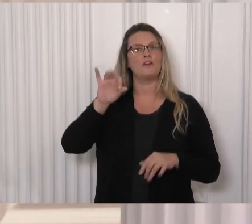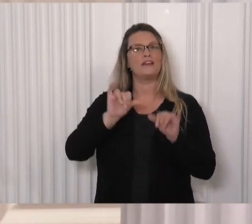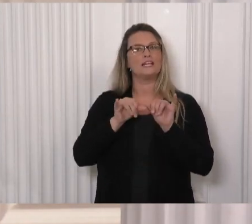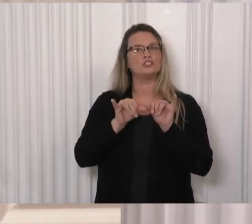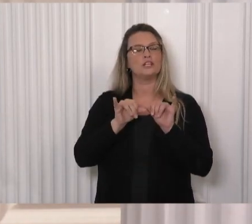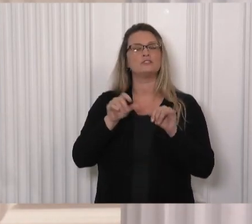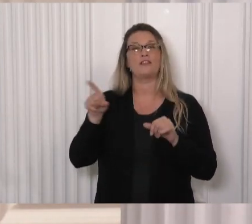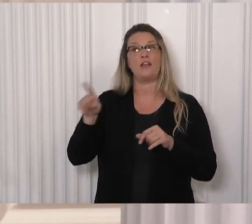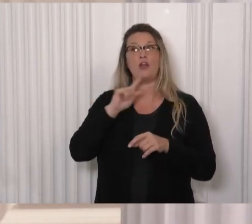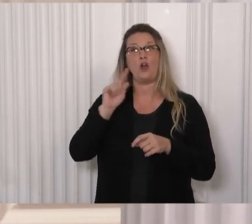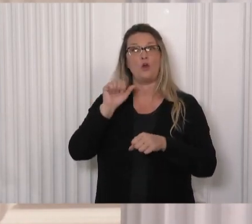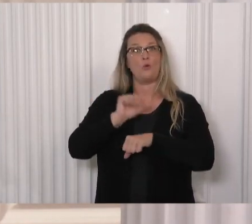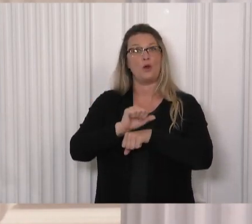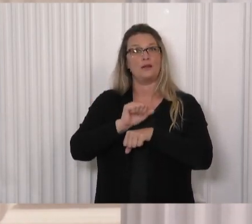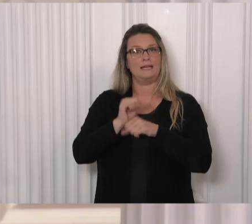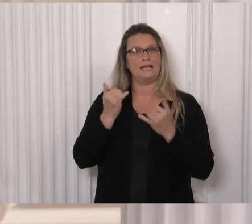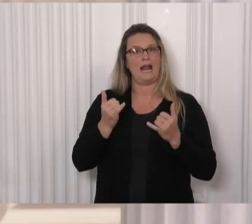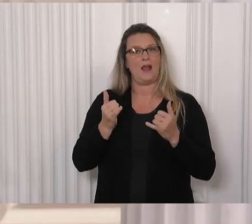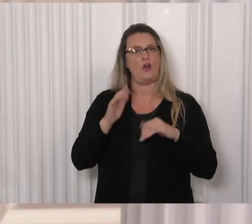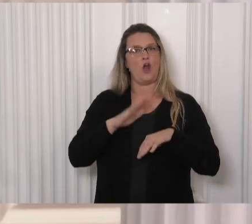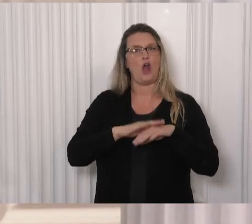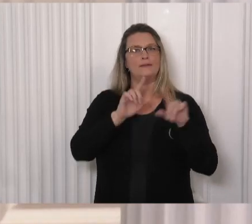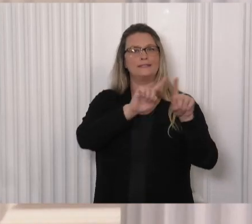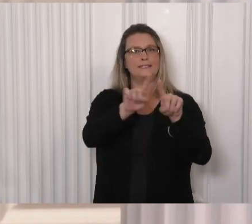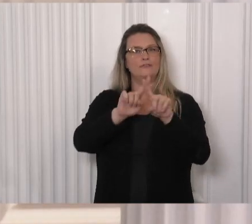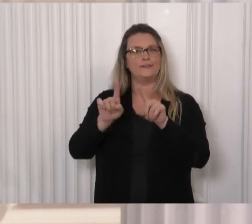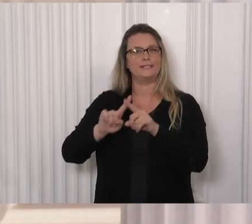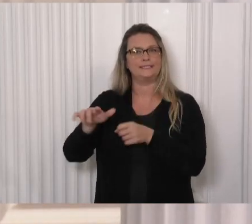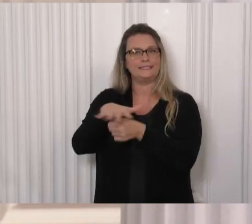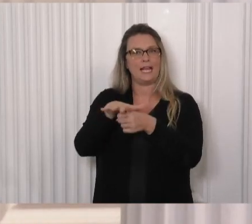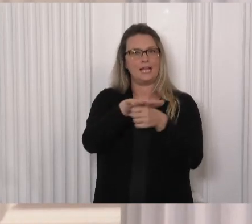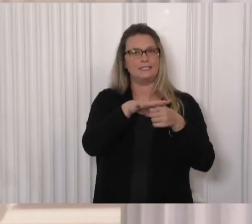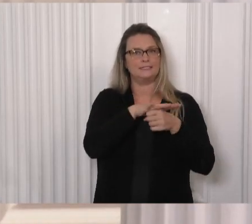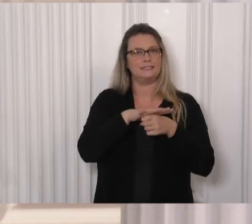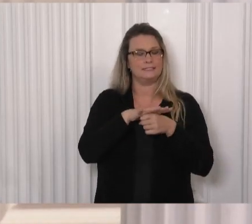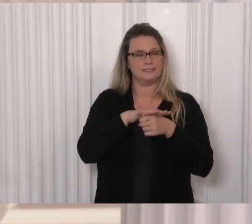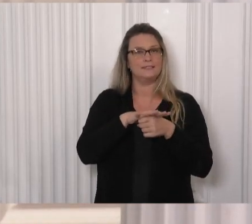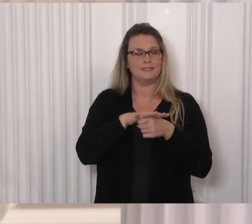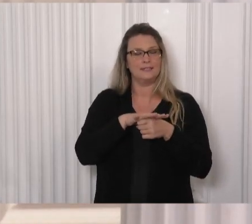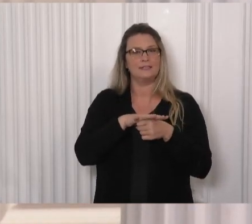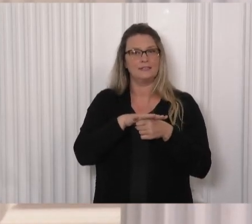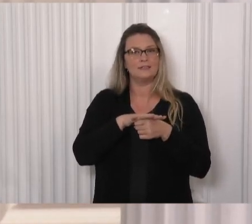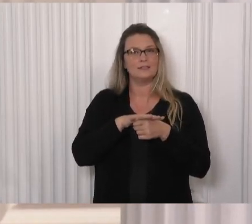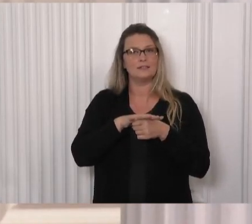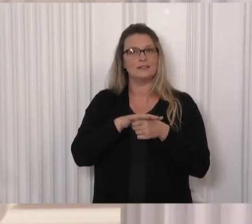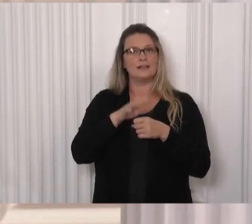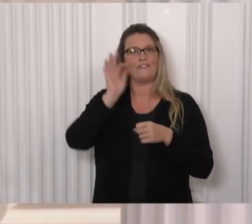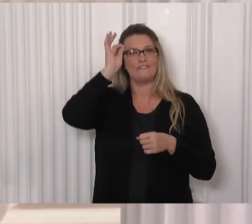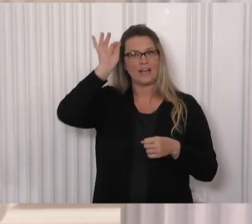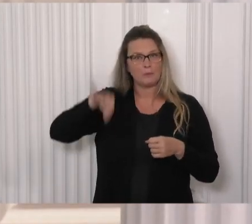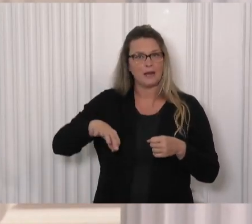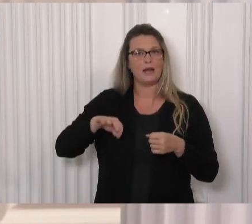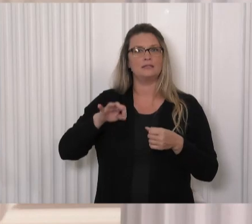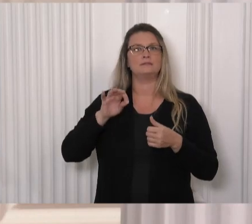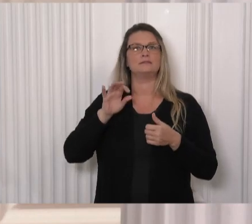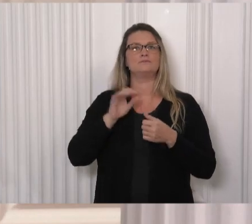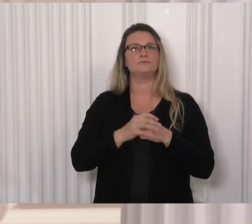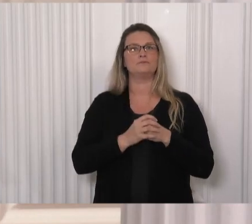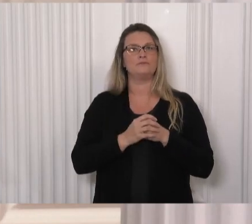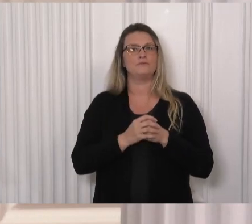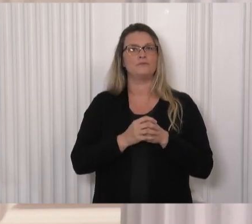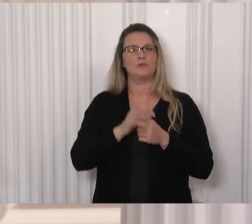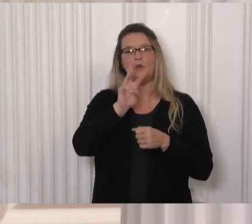working all together on the sites that we previously thought about in the Fairmont,